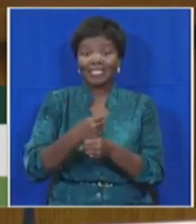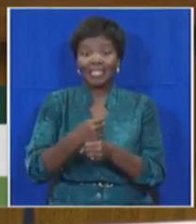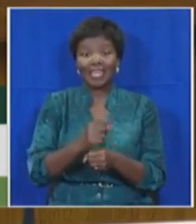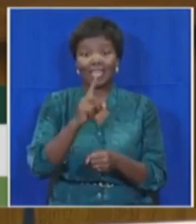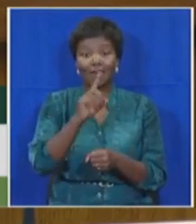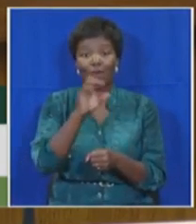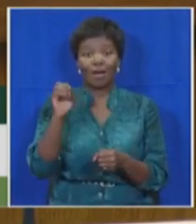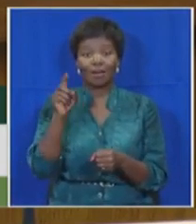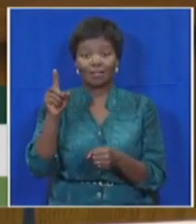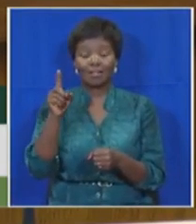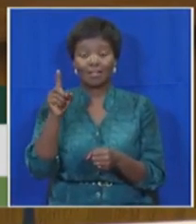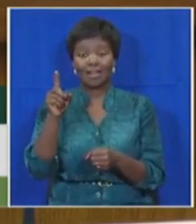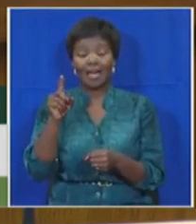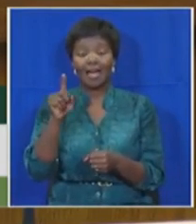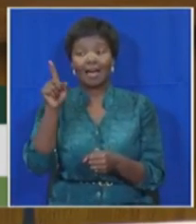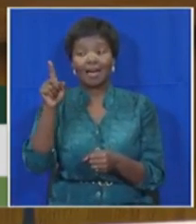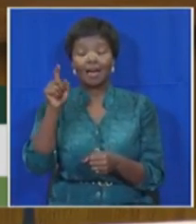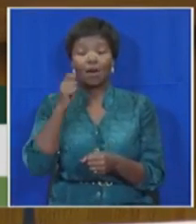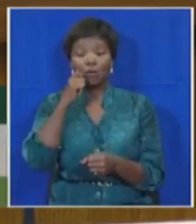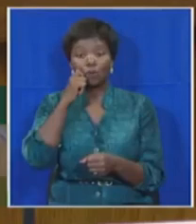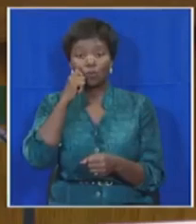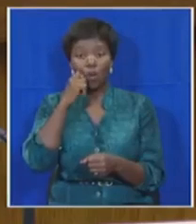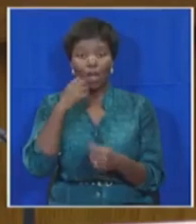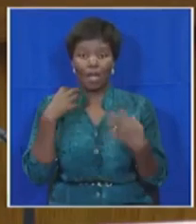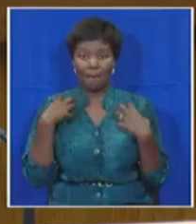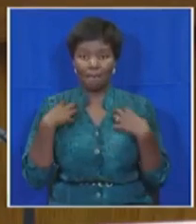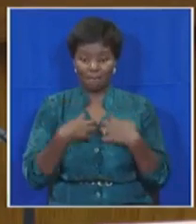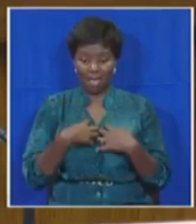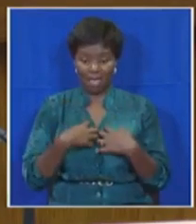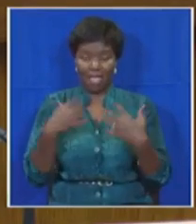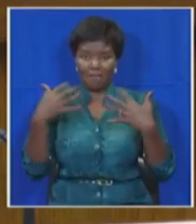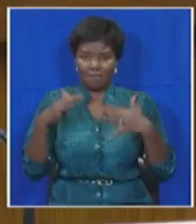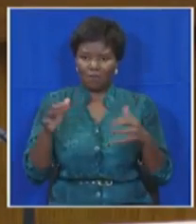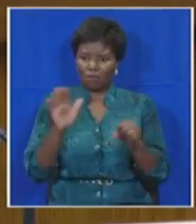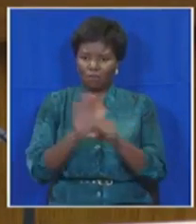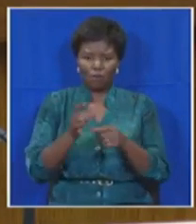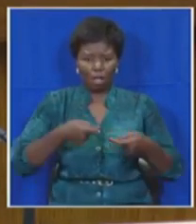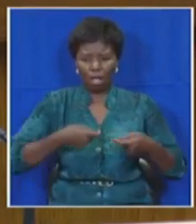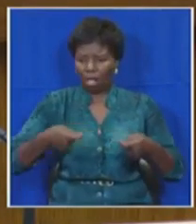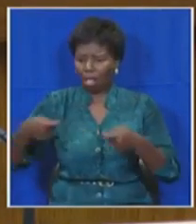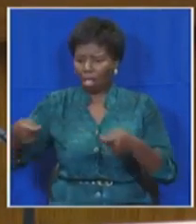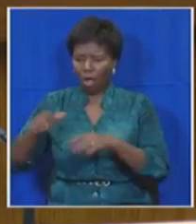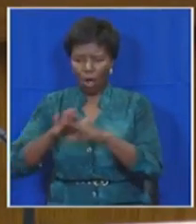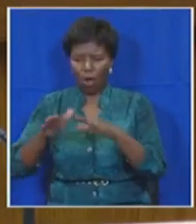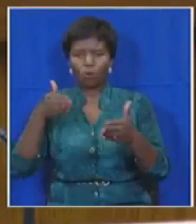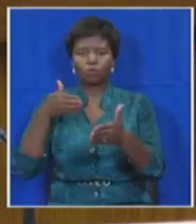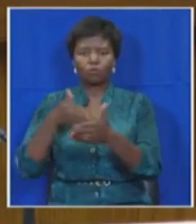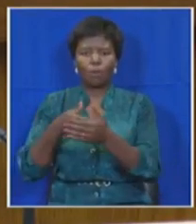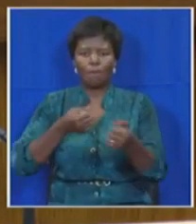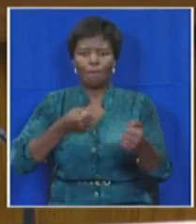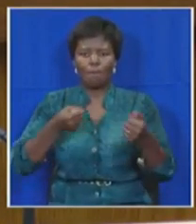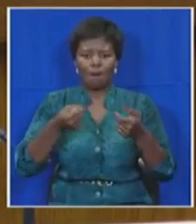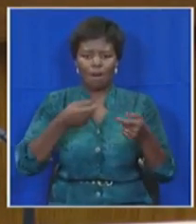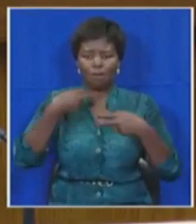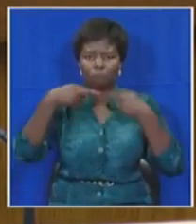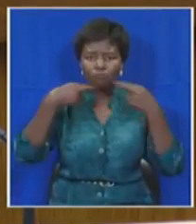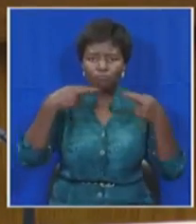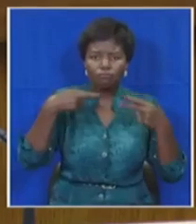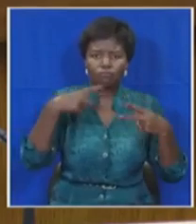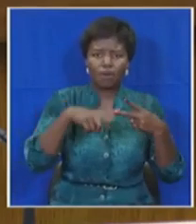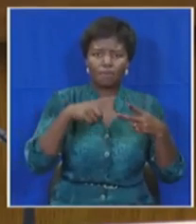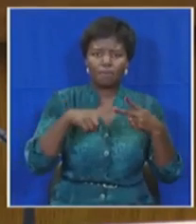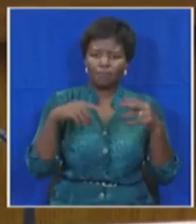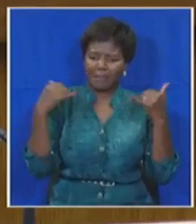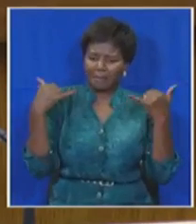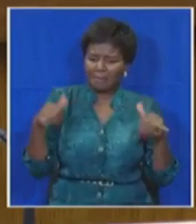Mayor, Solim Simanga, stopped all excessive and frivolous expenditure on lavish catering, banquets and